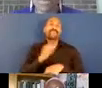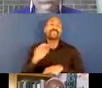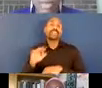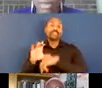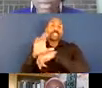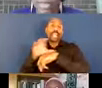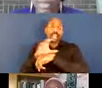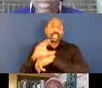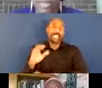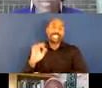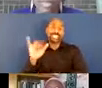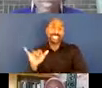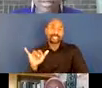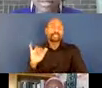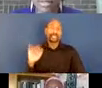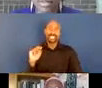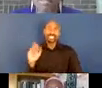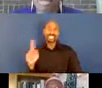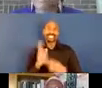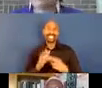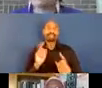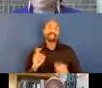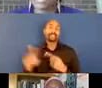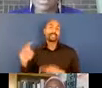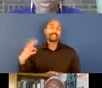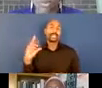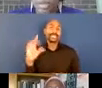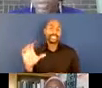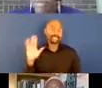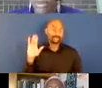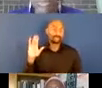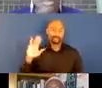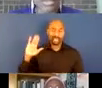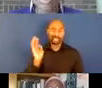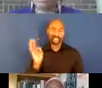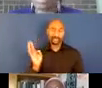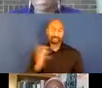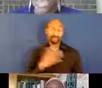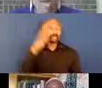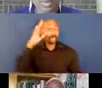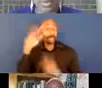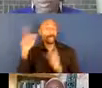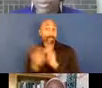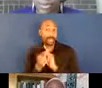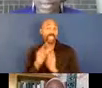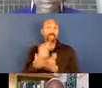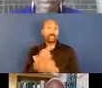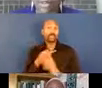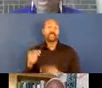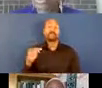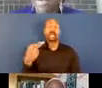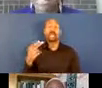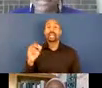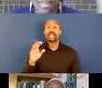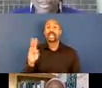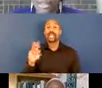Black Washington, D.C. in the 70s. My parents met at and graduated from the historically Black Howard University.